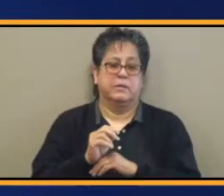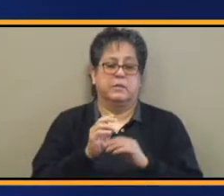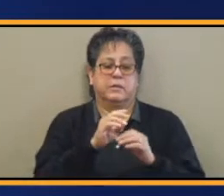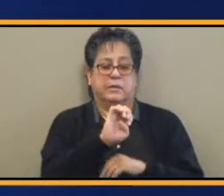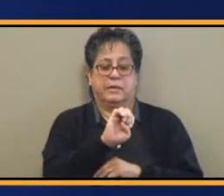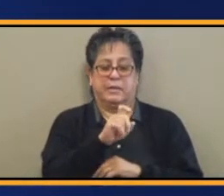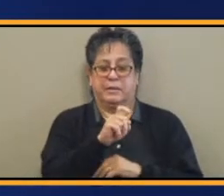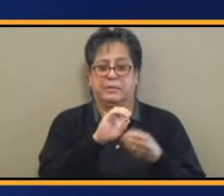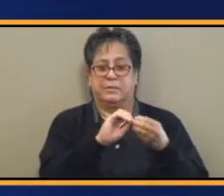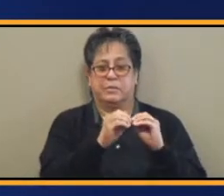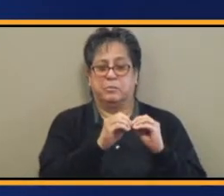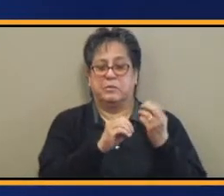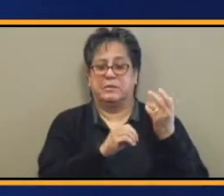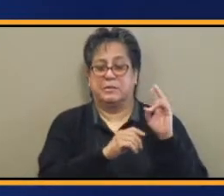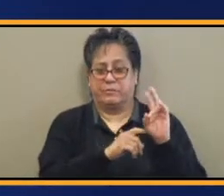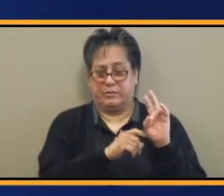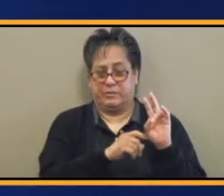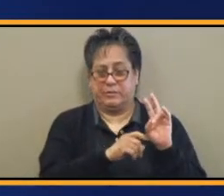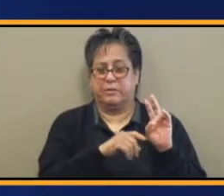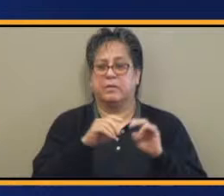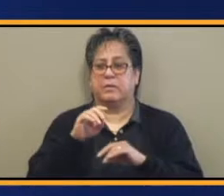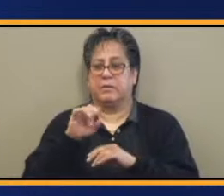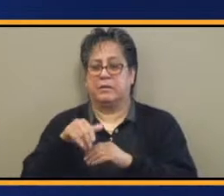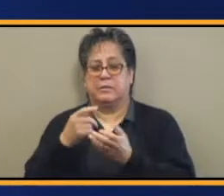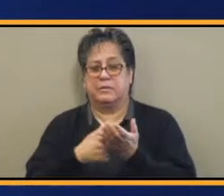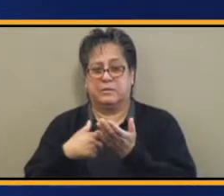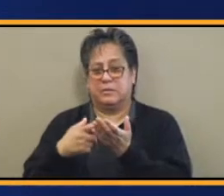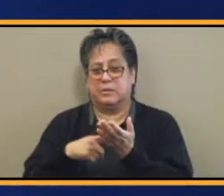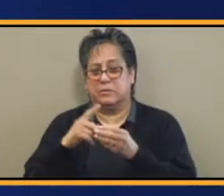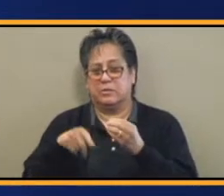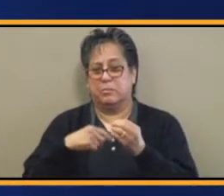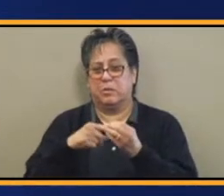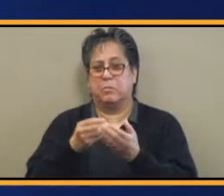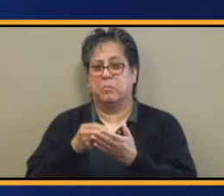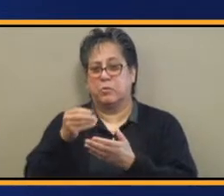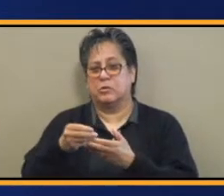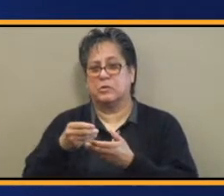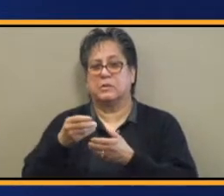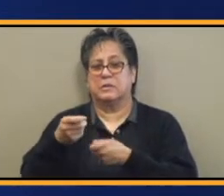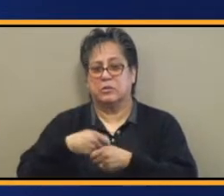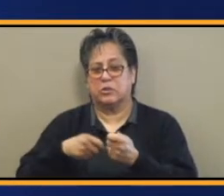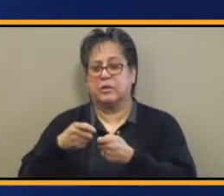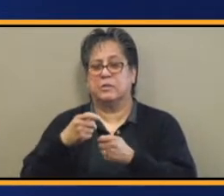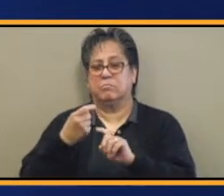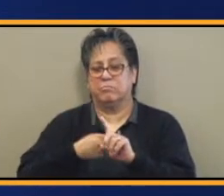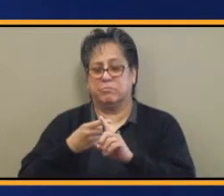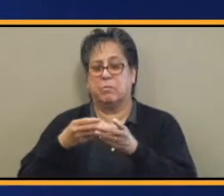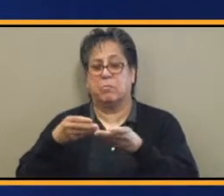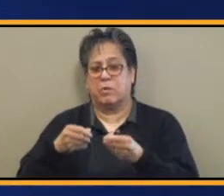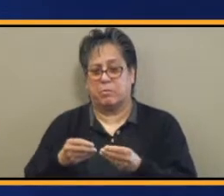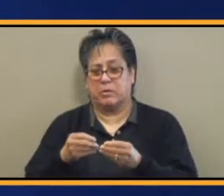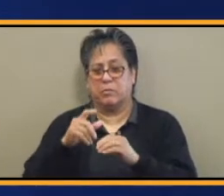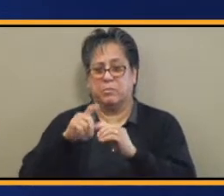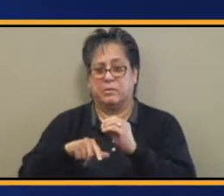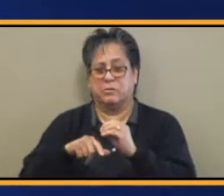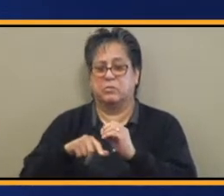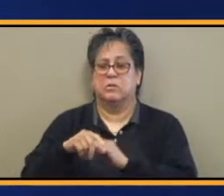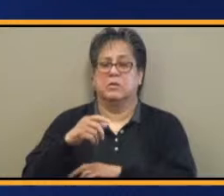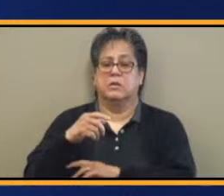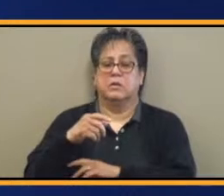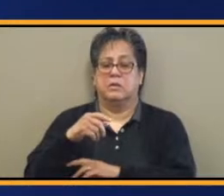551.072. Executive session item 17, discussion regarding the purchase, exchange, lease, or value of real property located in El Paso, HQ